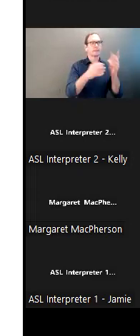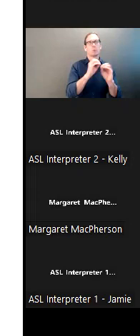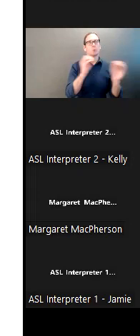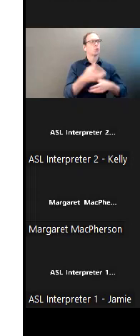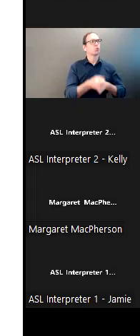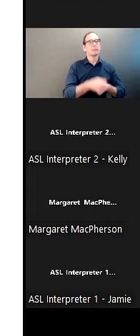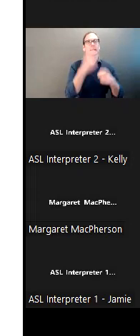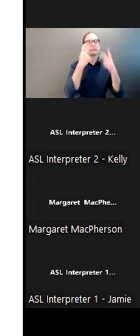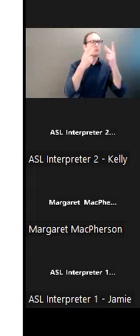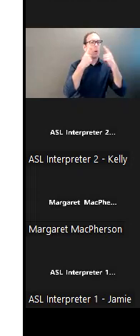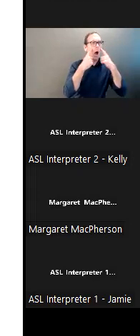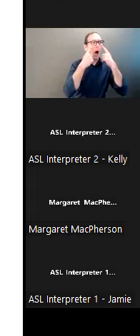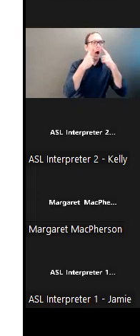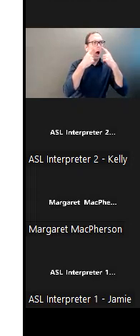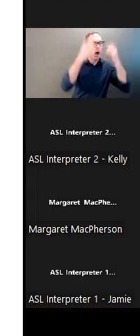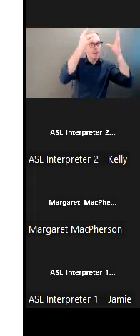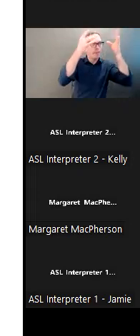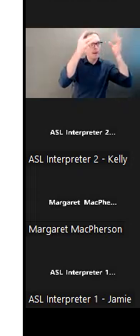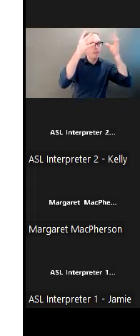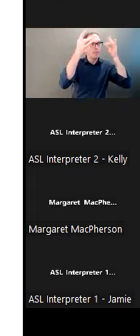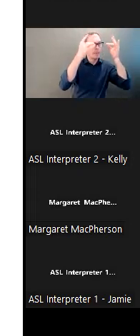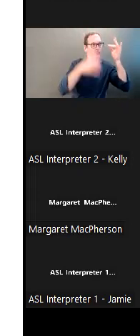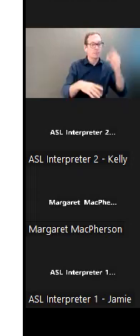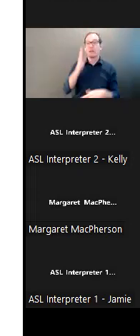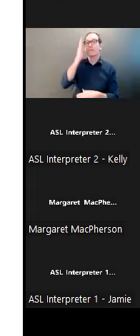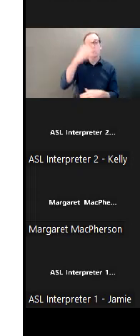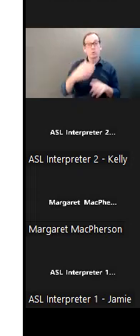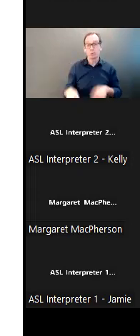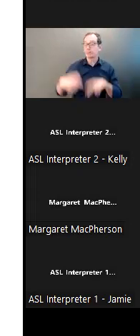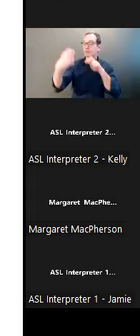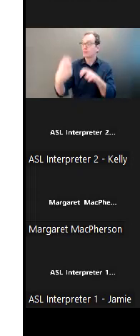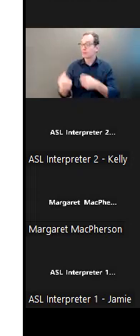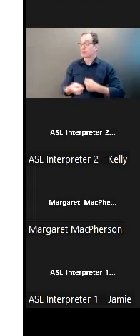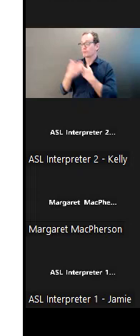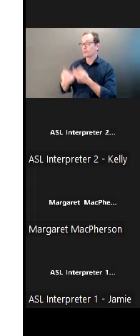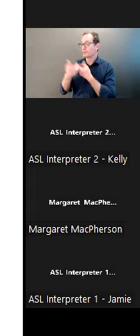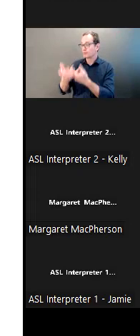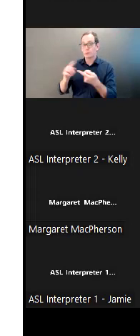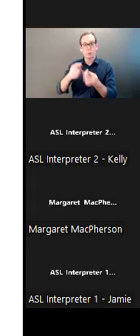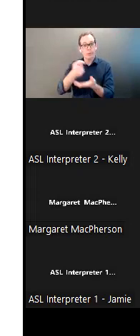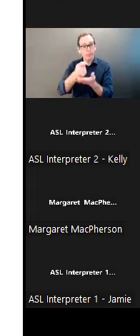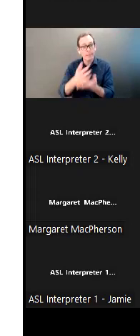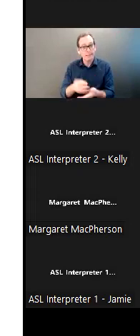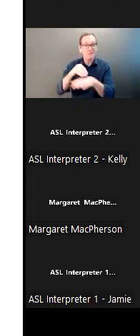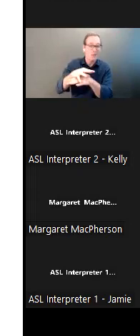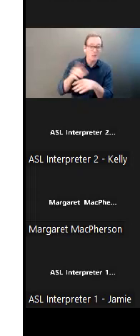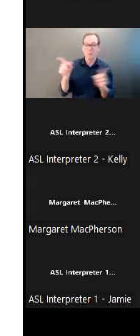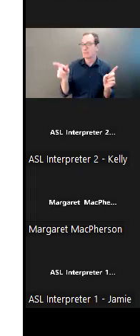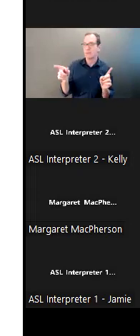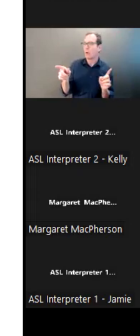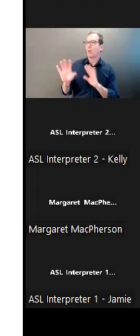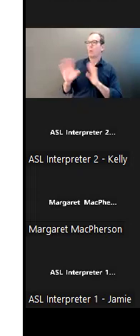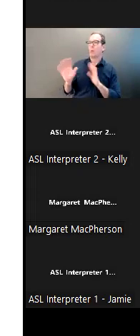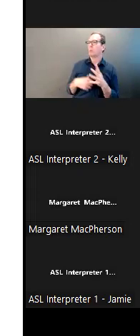care-seeking contexts. So we take that into account and realize we might have to work a bit harder as the person providing care to